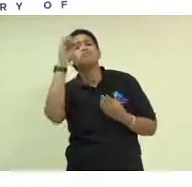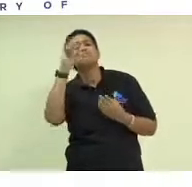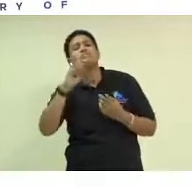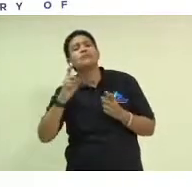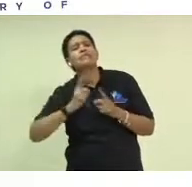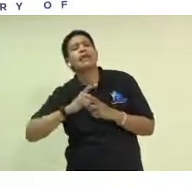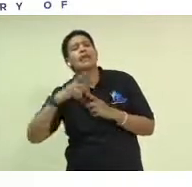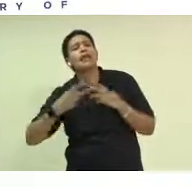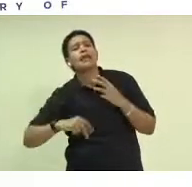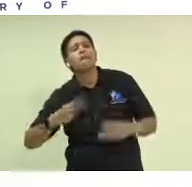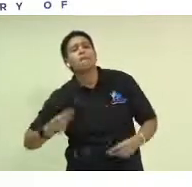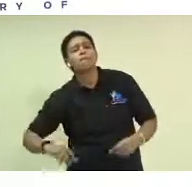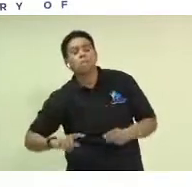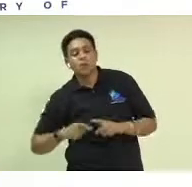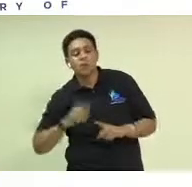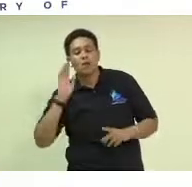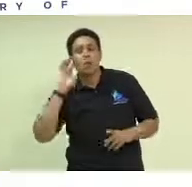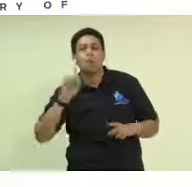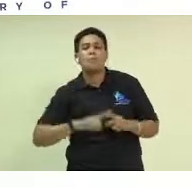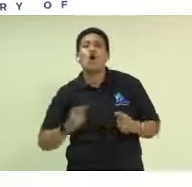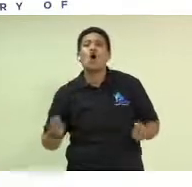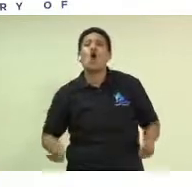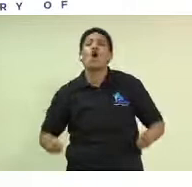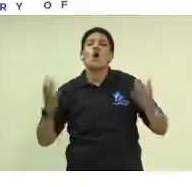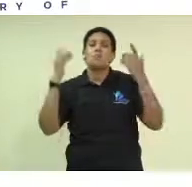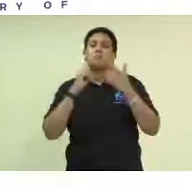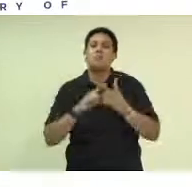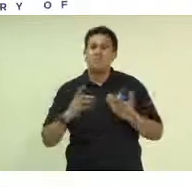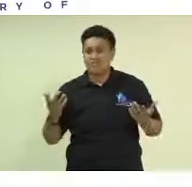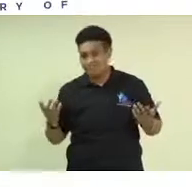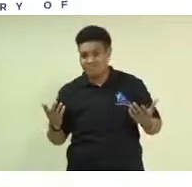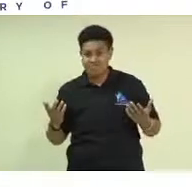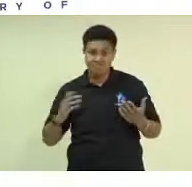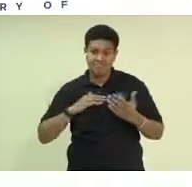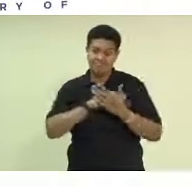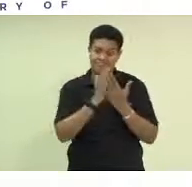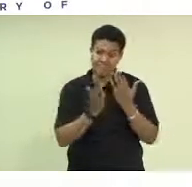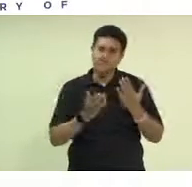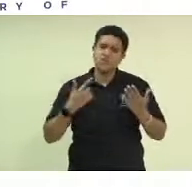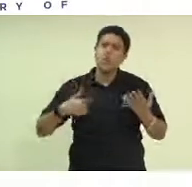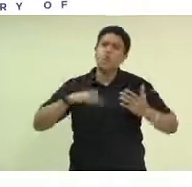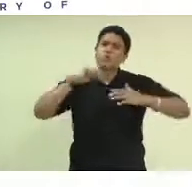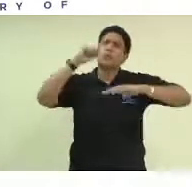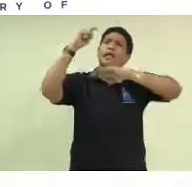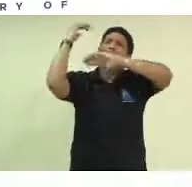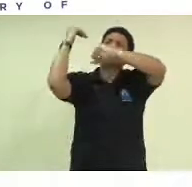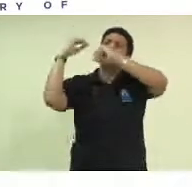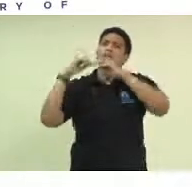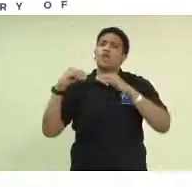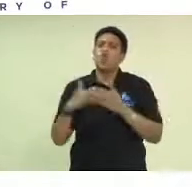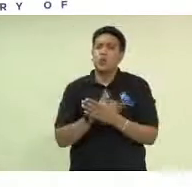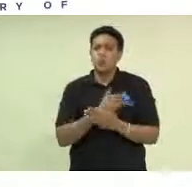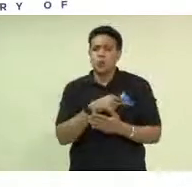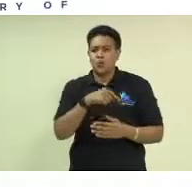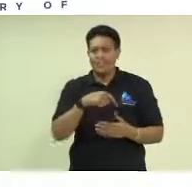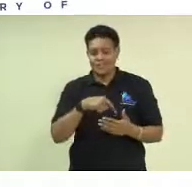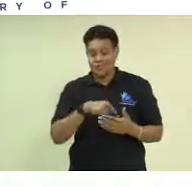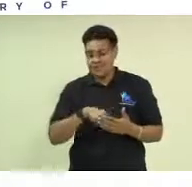dates and quantities and so on. And so we do expect in the new week